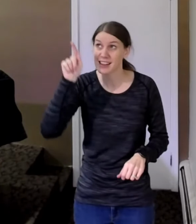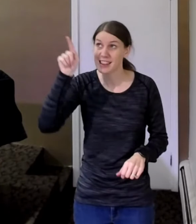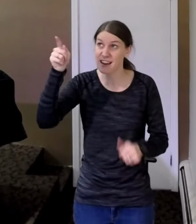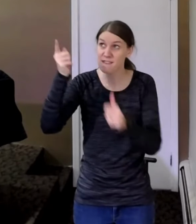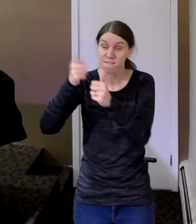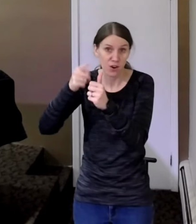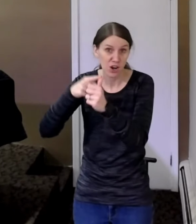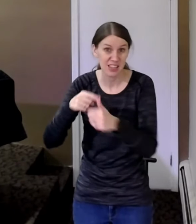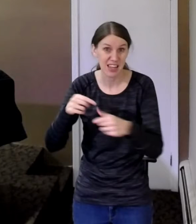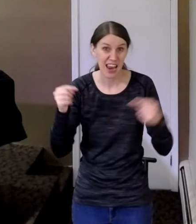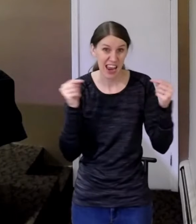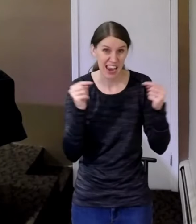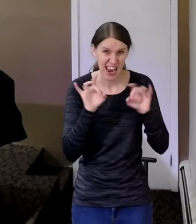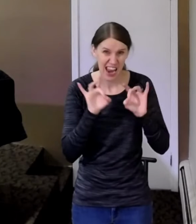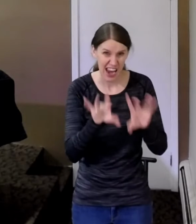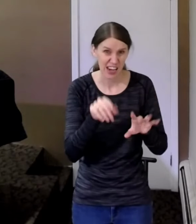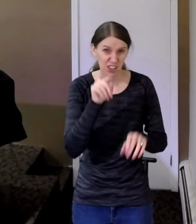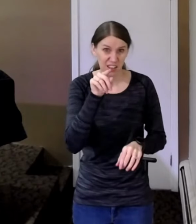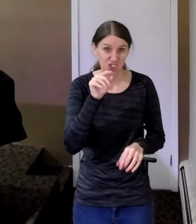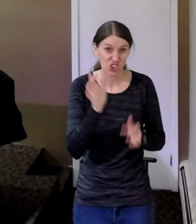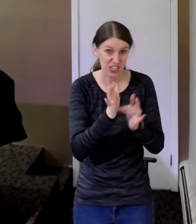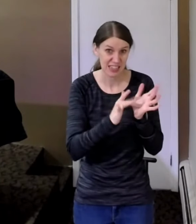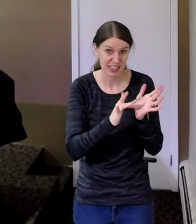That's a good thing, okay?